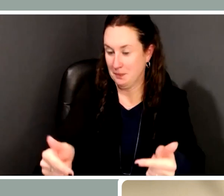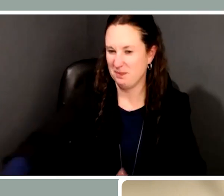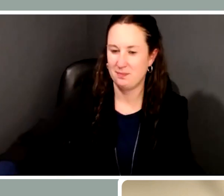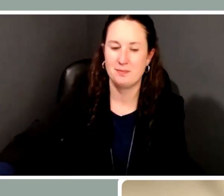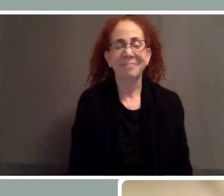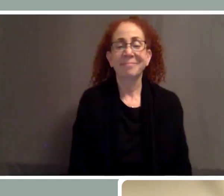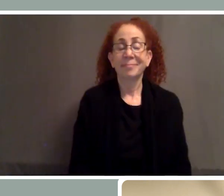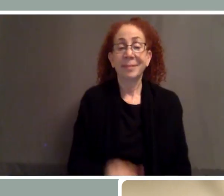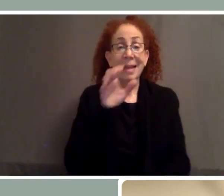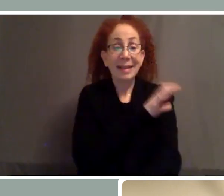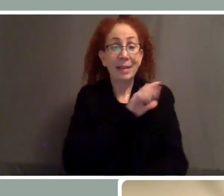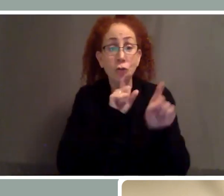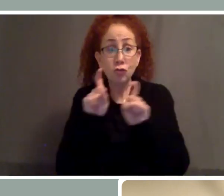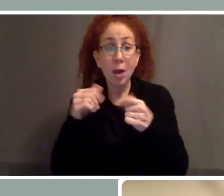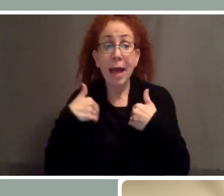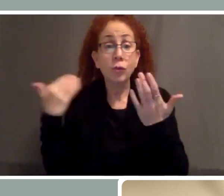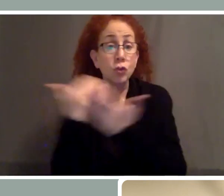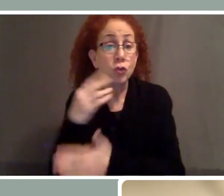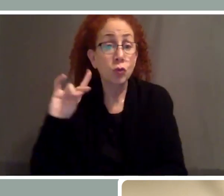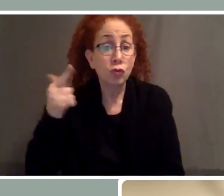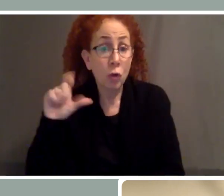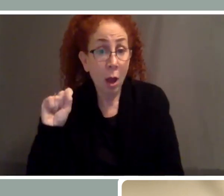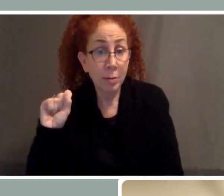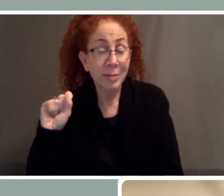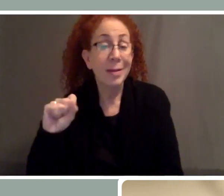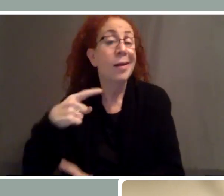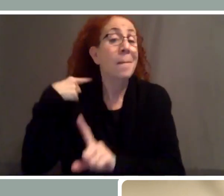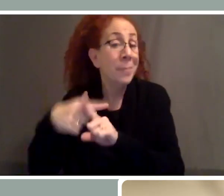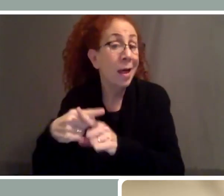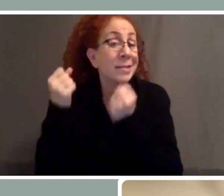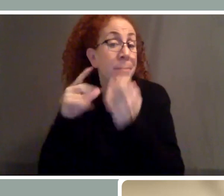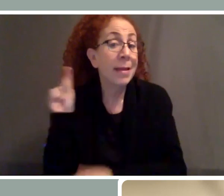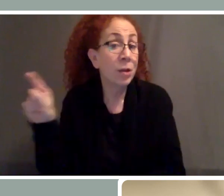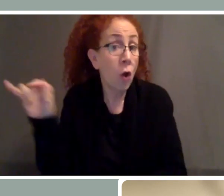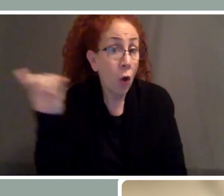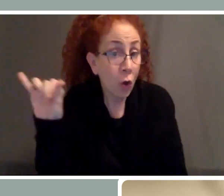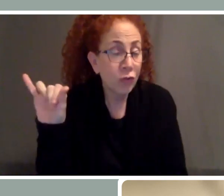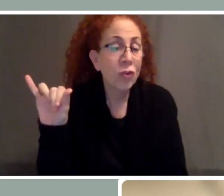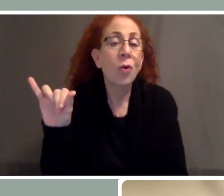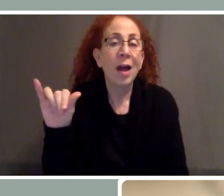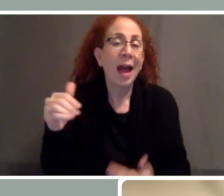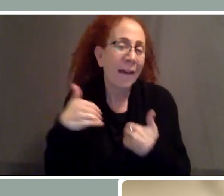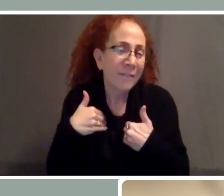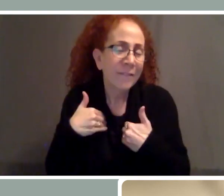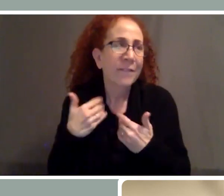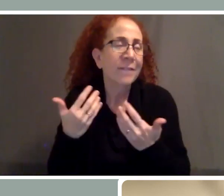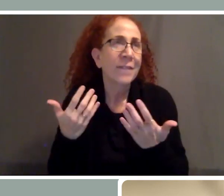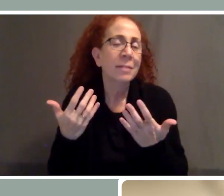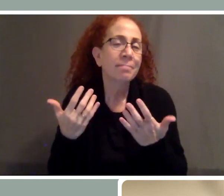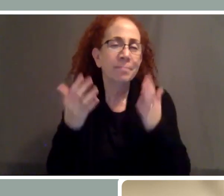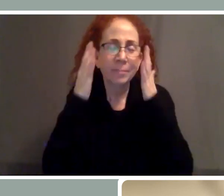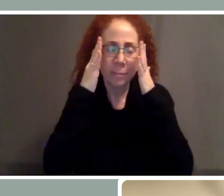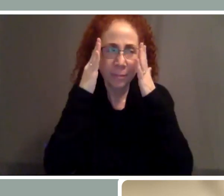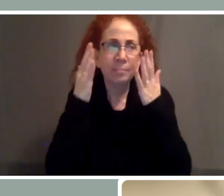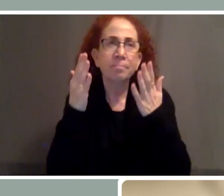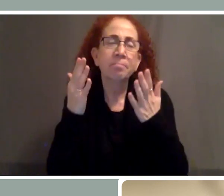clinical trials, and then there's also embedded in many of these clinical trials is trying to also figure